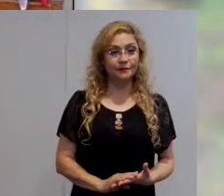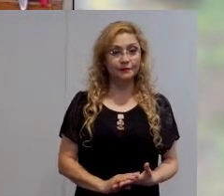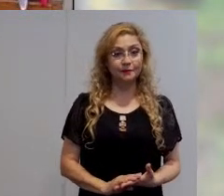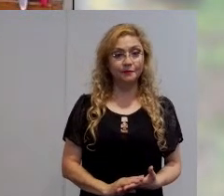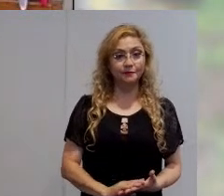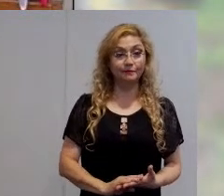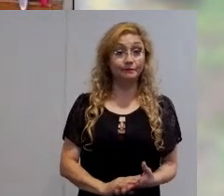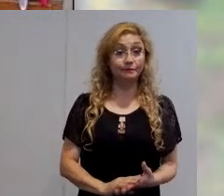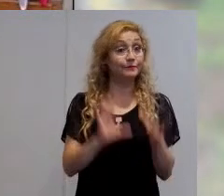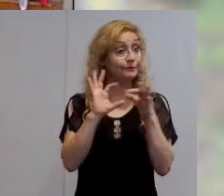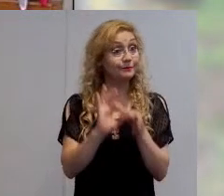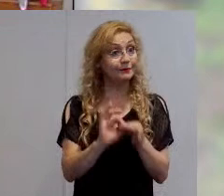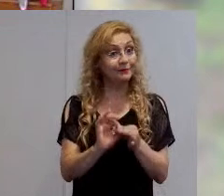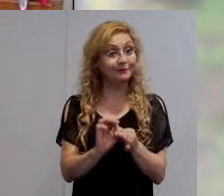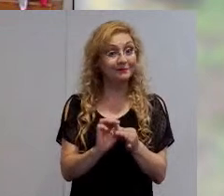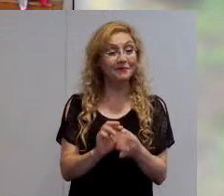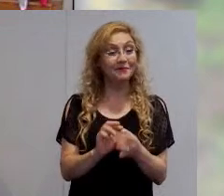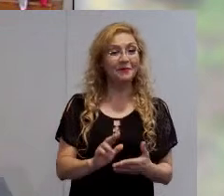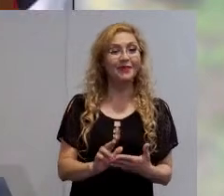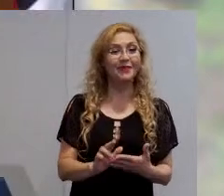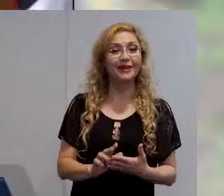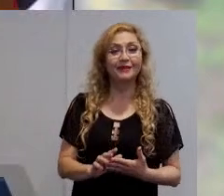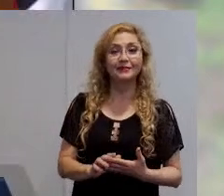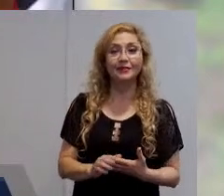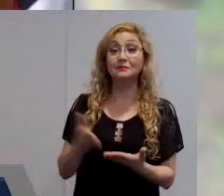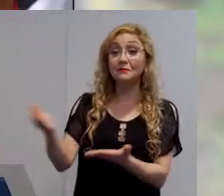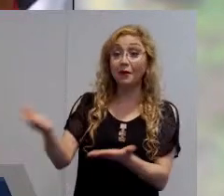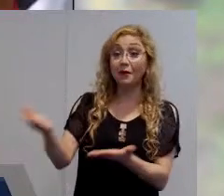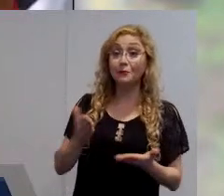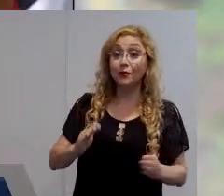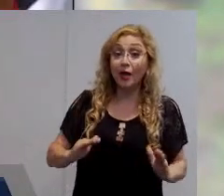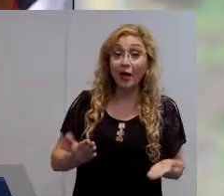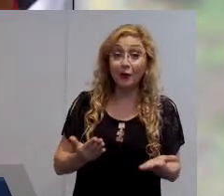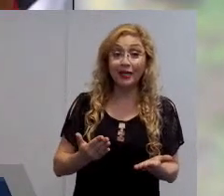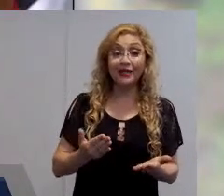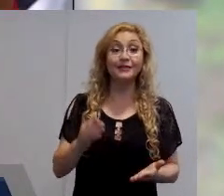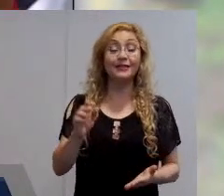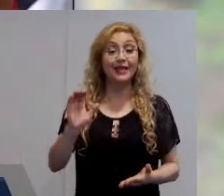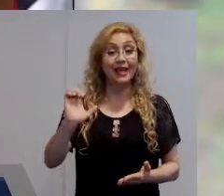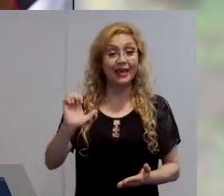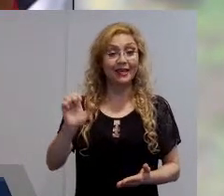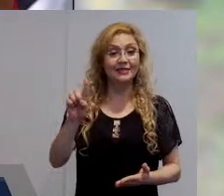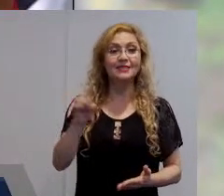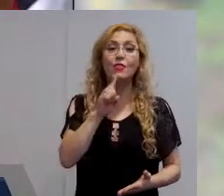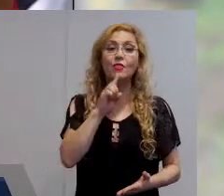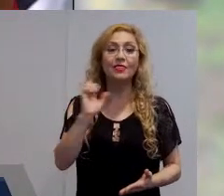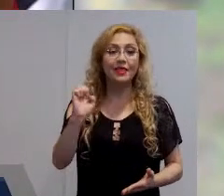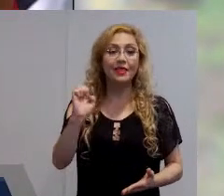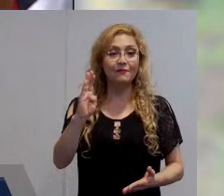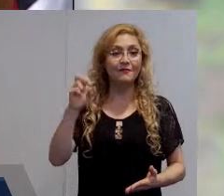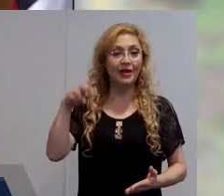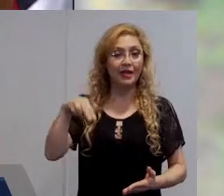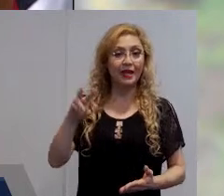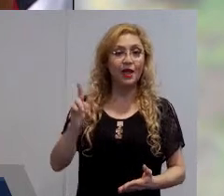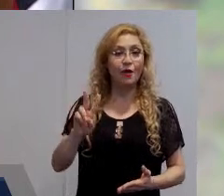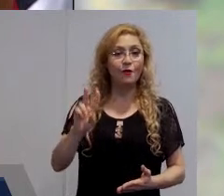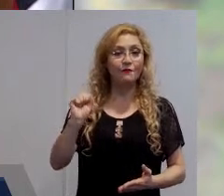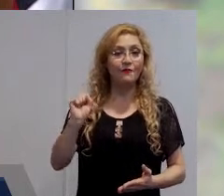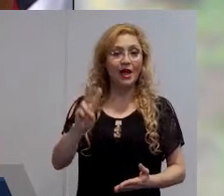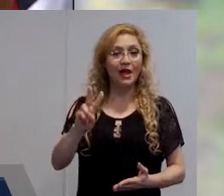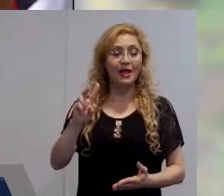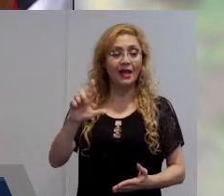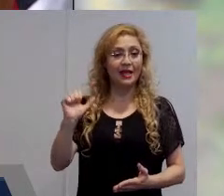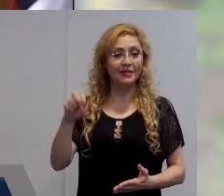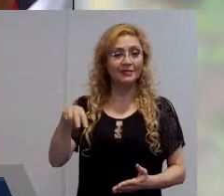Muchas gracias, señor Lubetkin. Thank you, Mr. Lubetkin. And I now give the floor to Dr. Esteban Valenzuela, Minister of Agriculture of